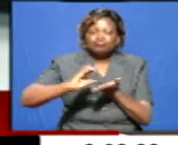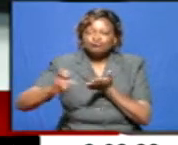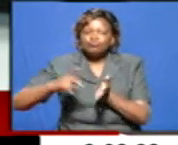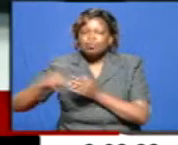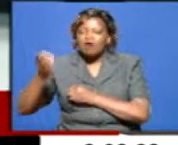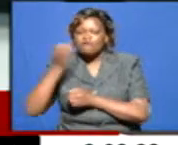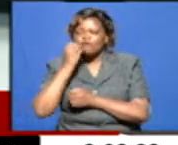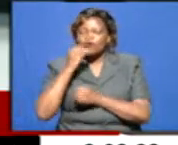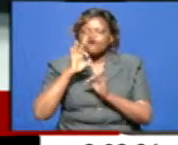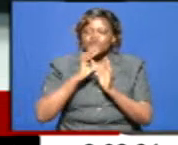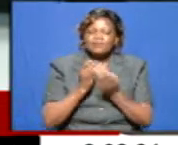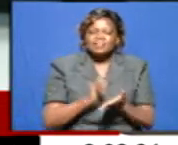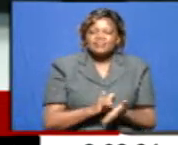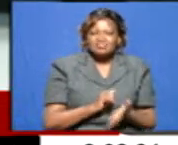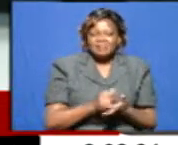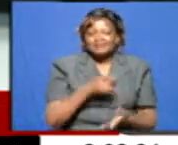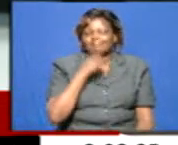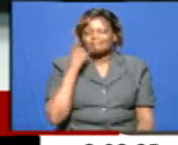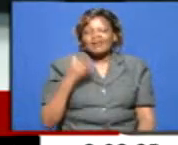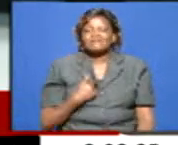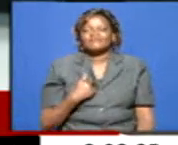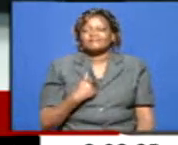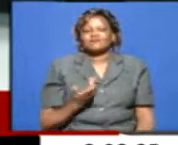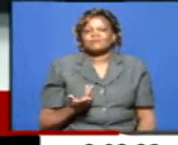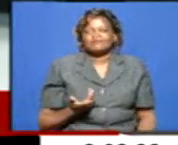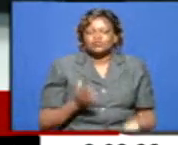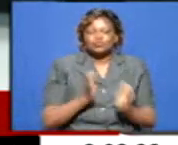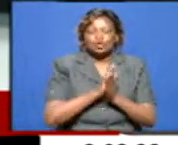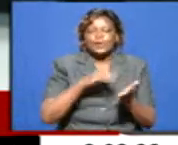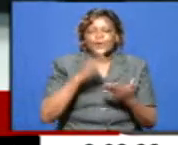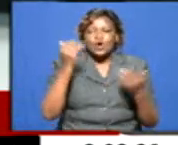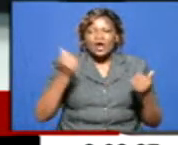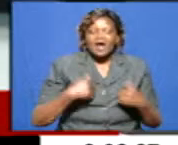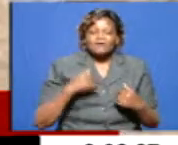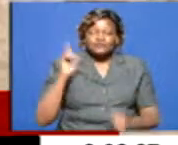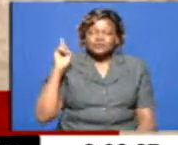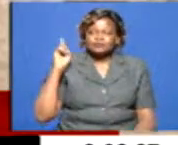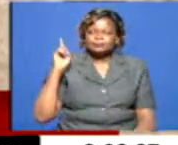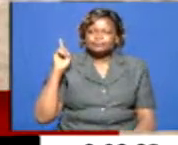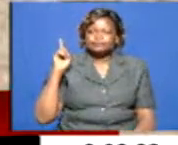families facing the wrath of drought. Kamche Mensa has the details.